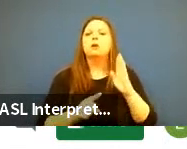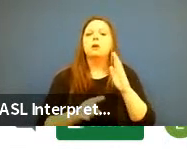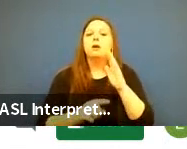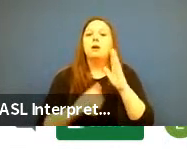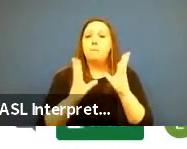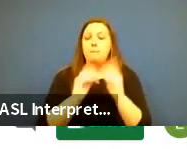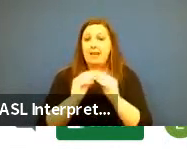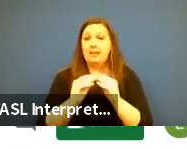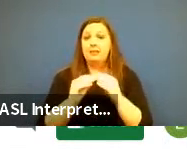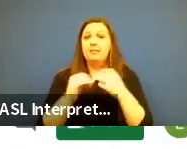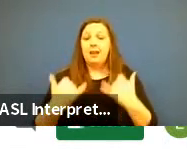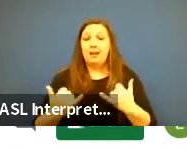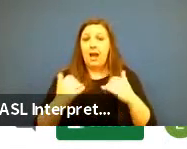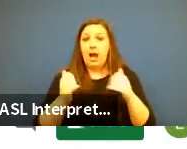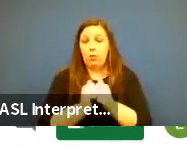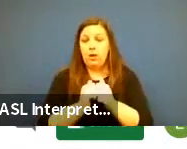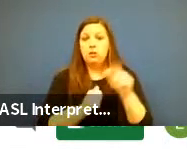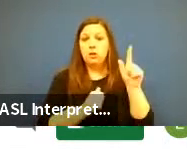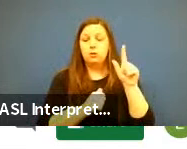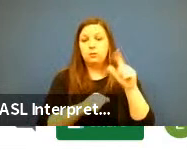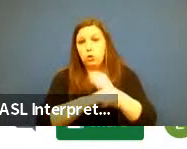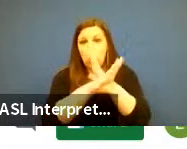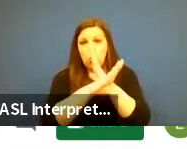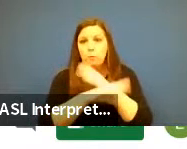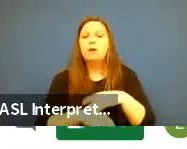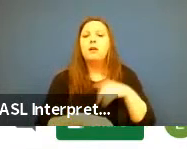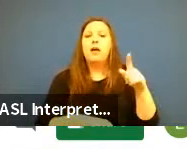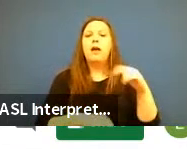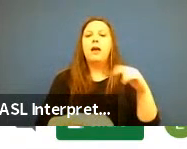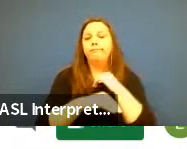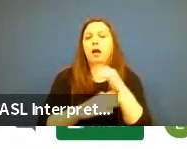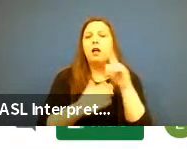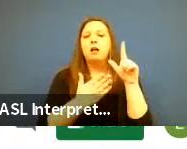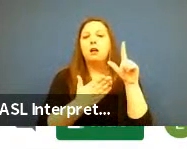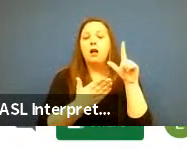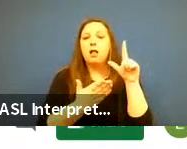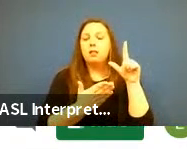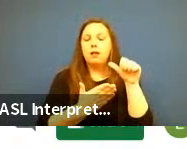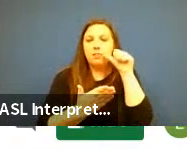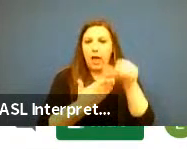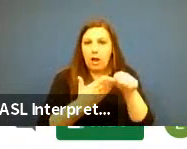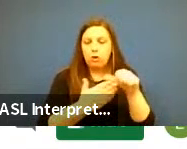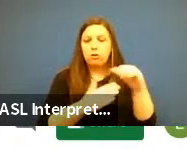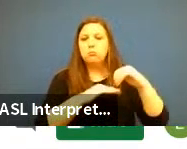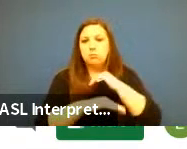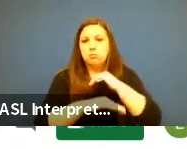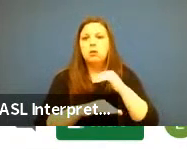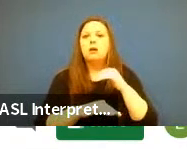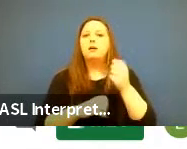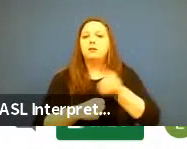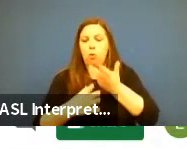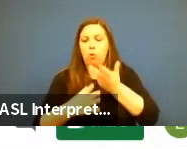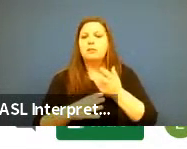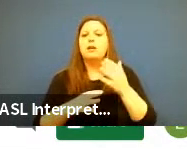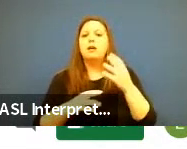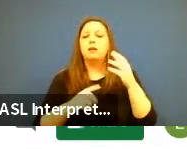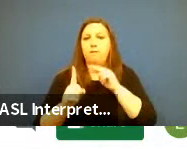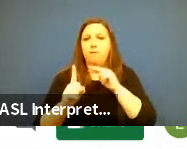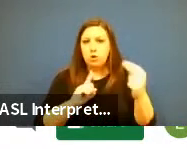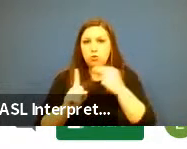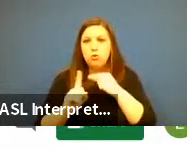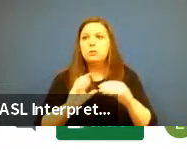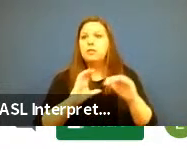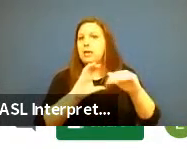they send letters expressing their views on various things. They send emails,